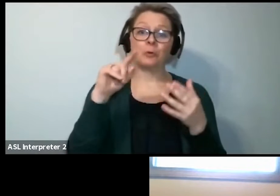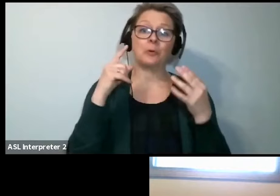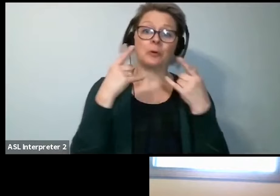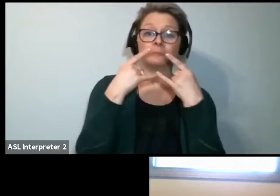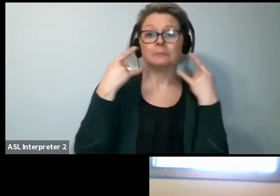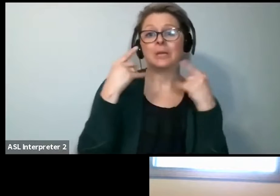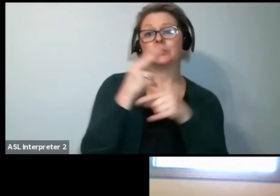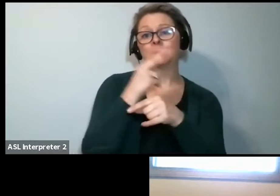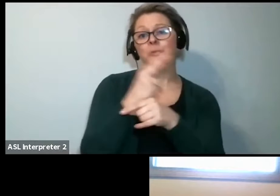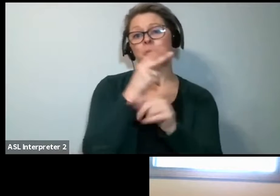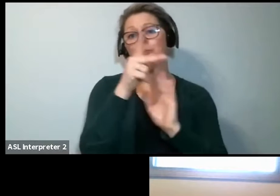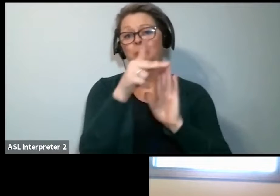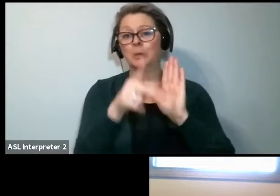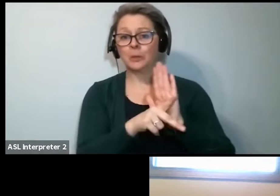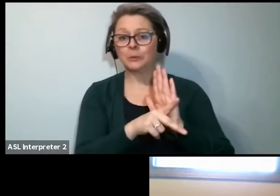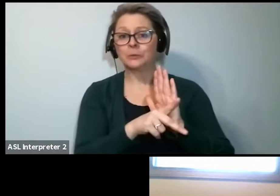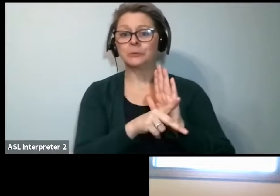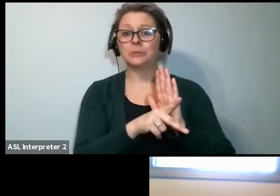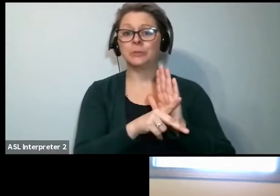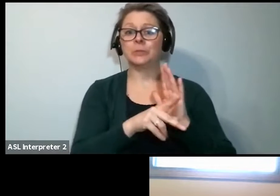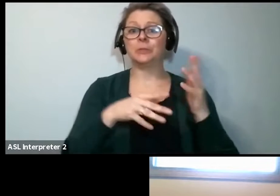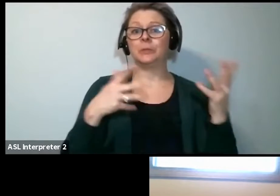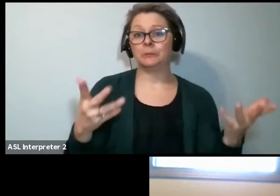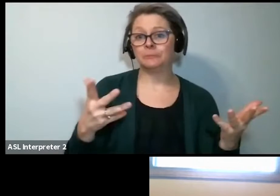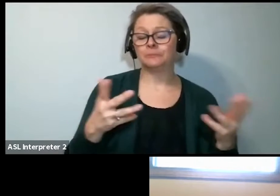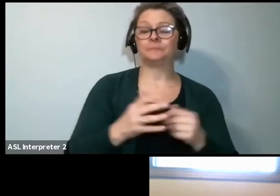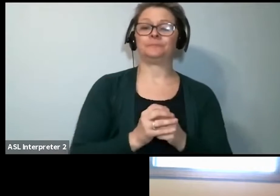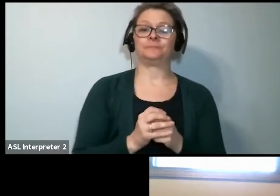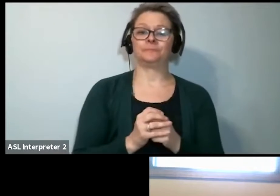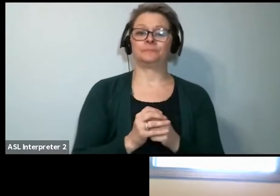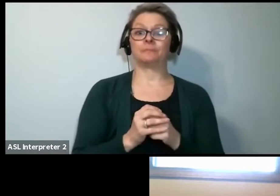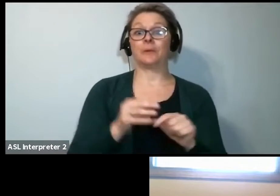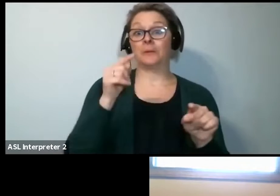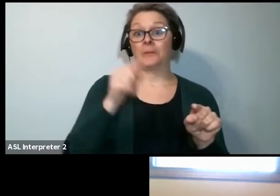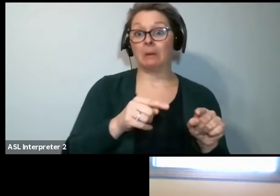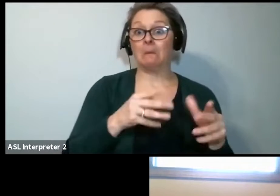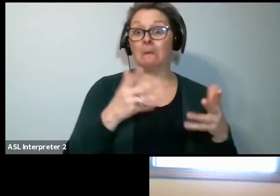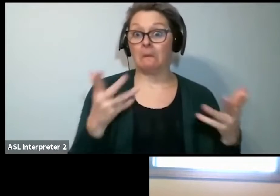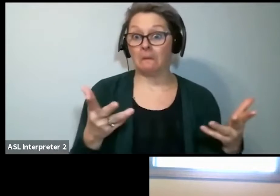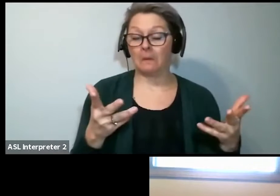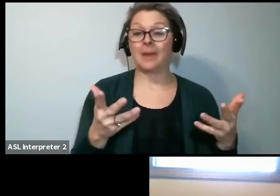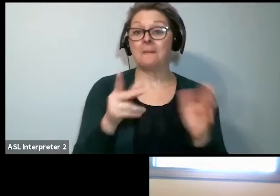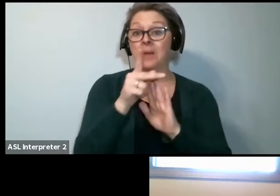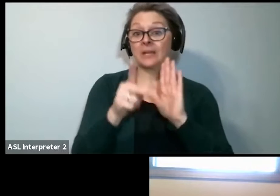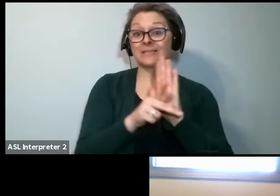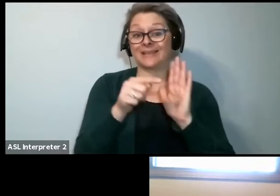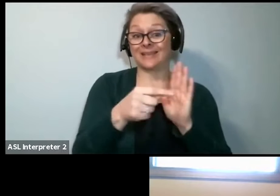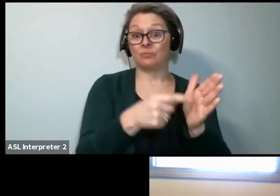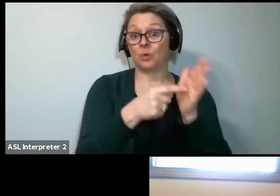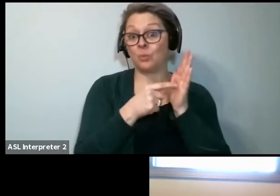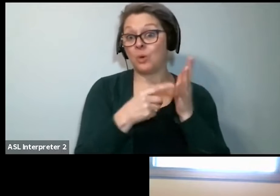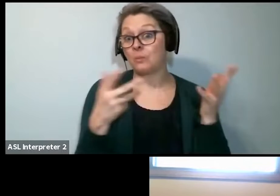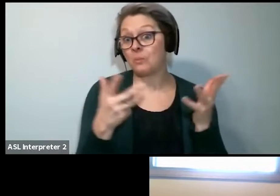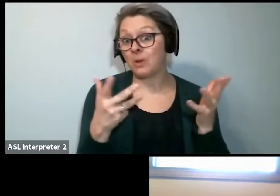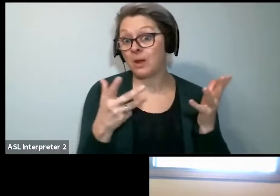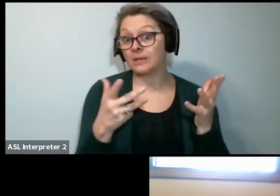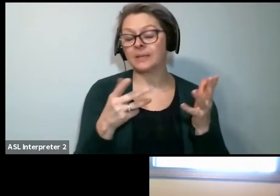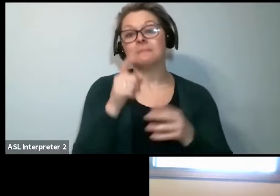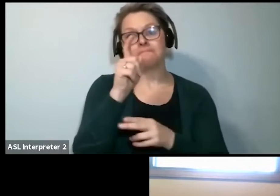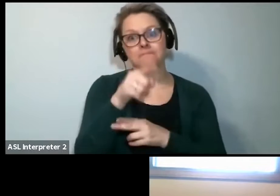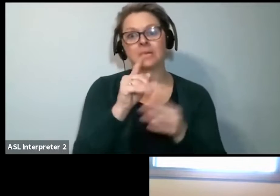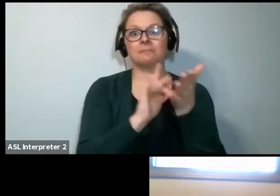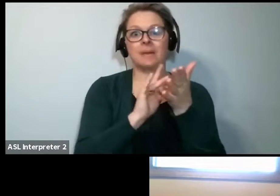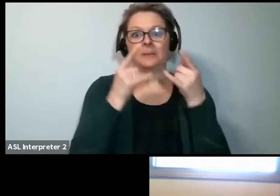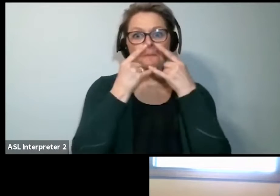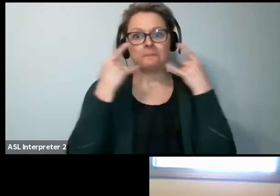use policy at the redacted. As you have noted, the policy requires patients to wear a medical